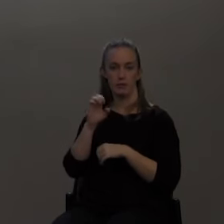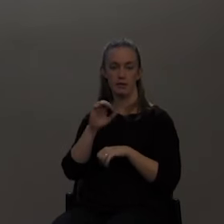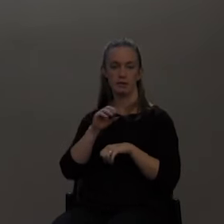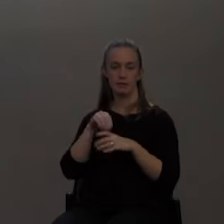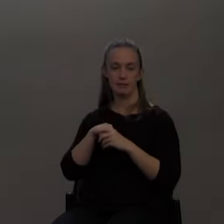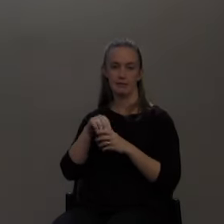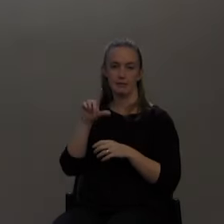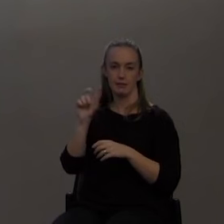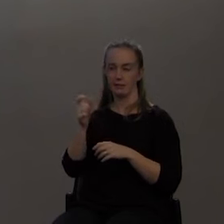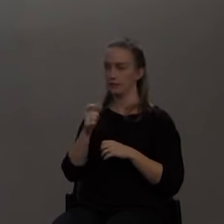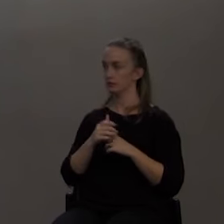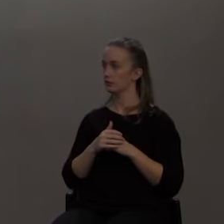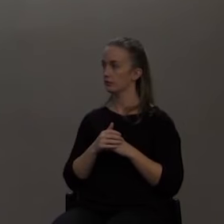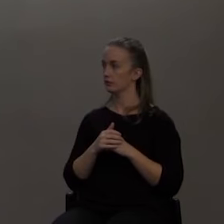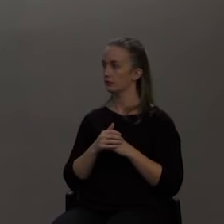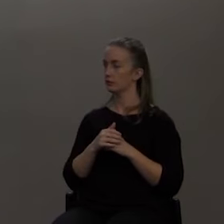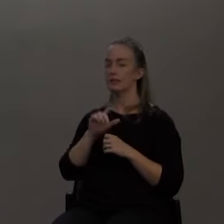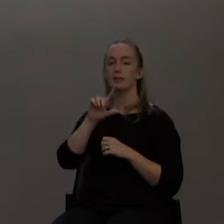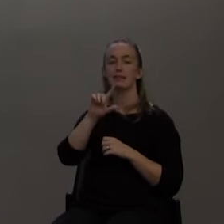Lexington.